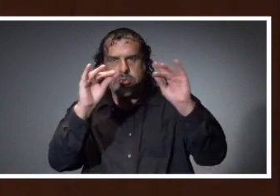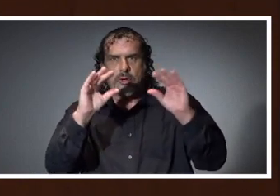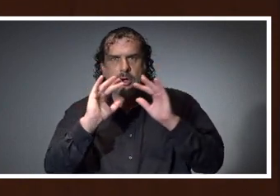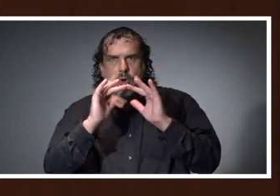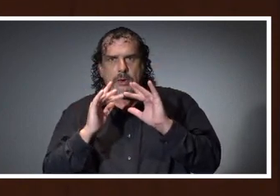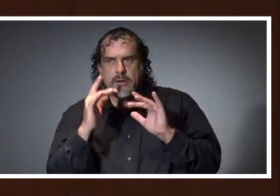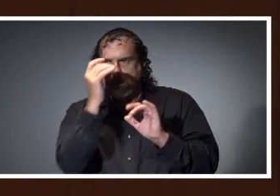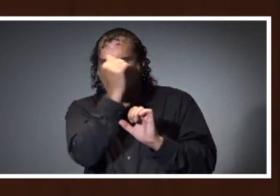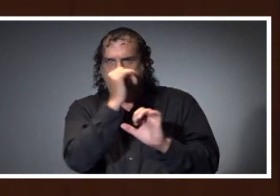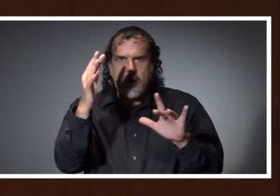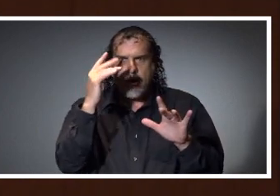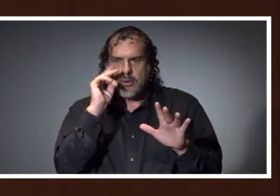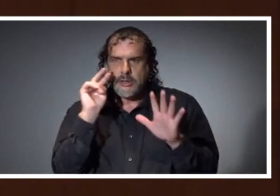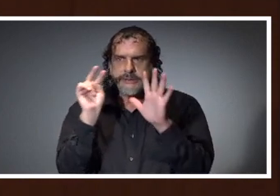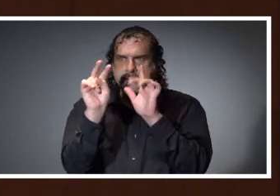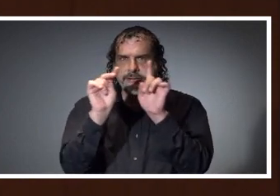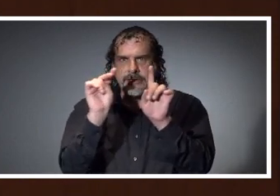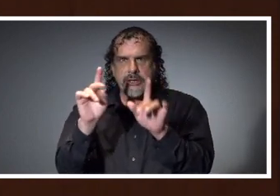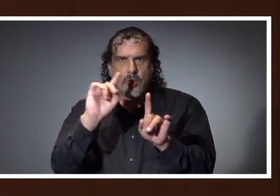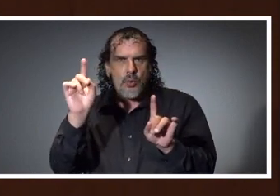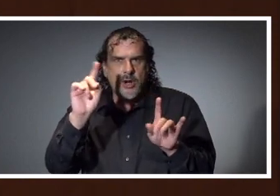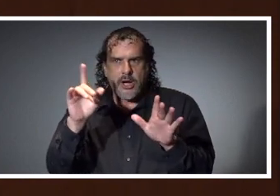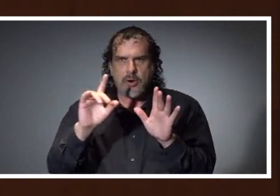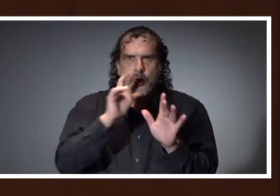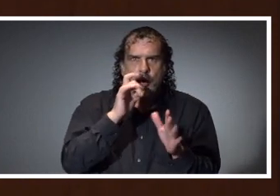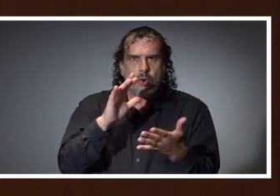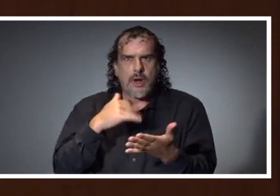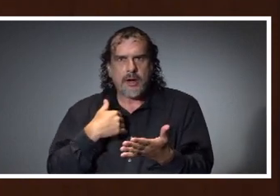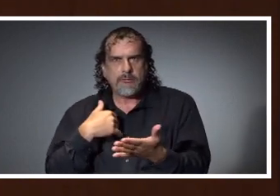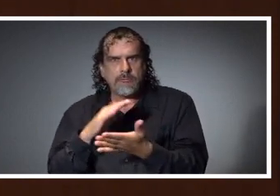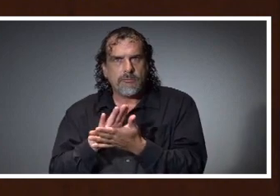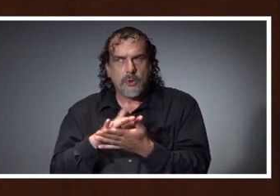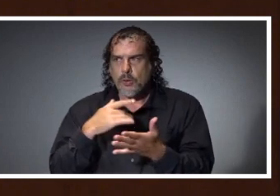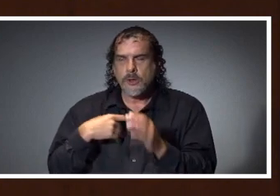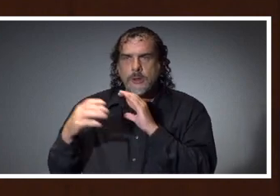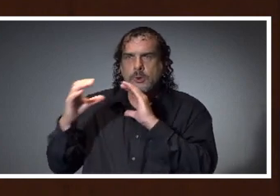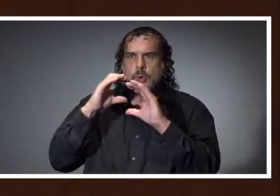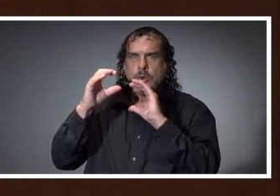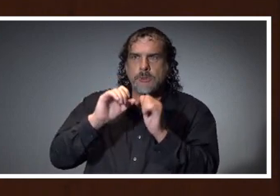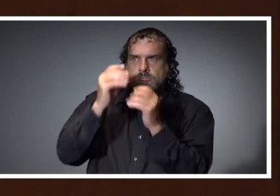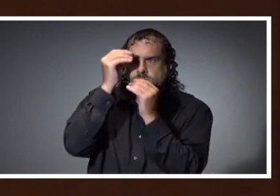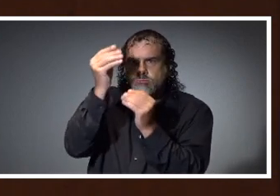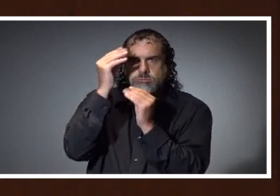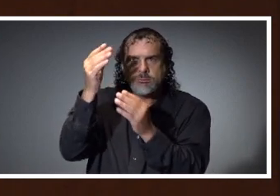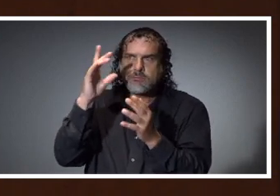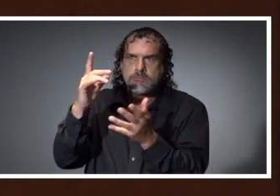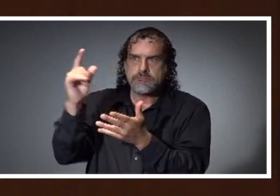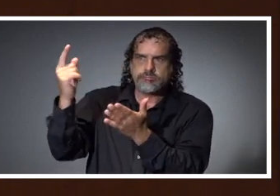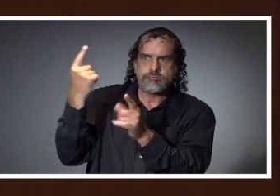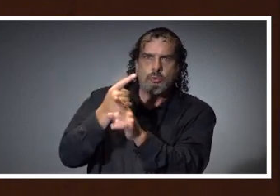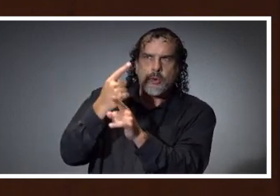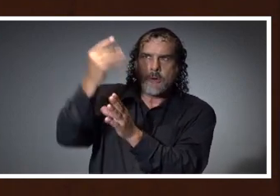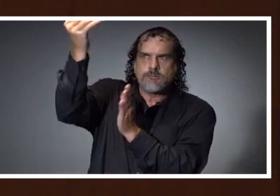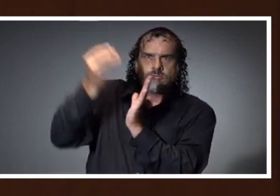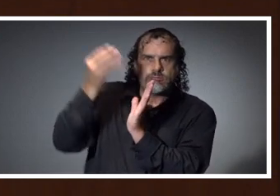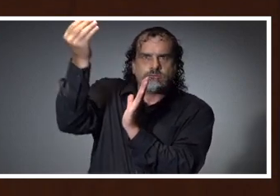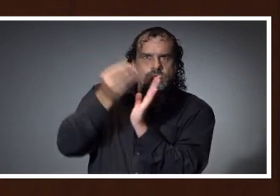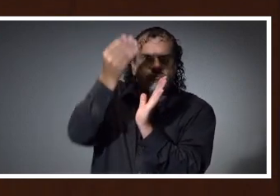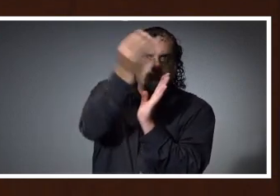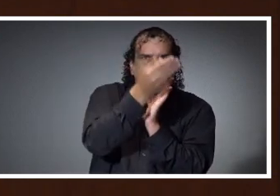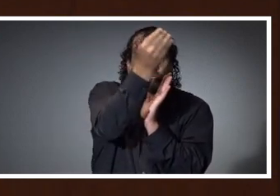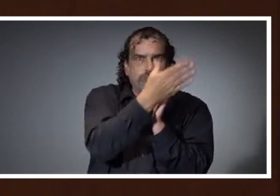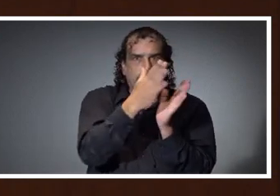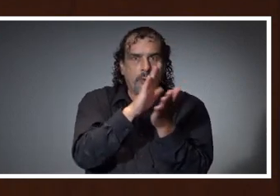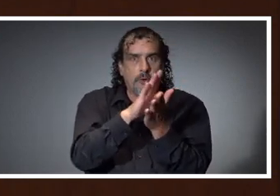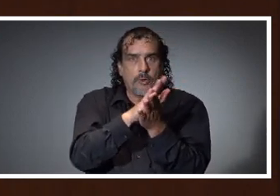to everyone to see. We're still communicating with the schools to make sure we get that information on a regular basis. And please, schools,